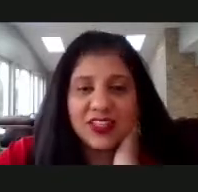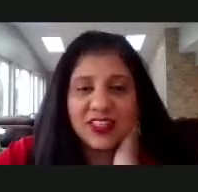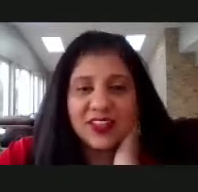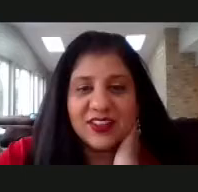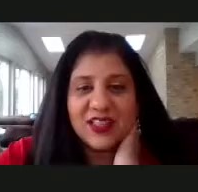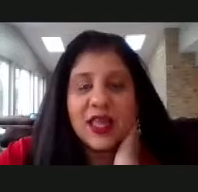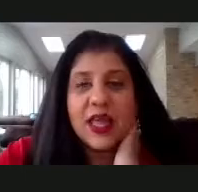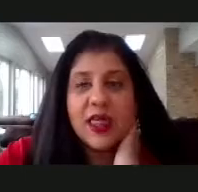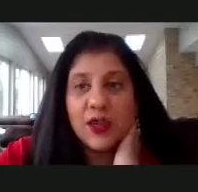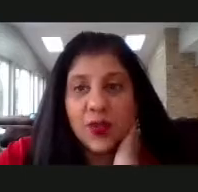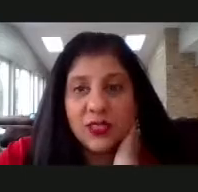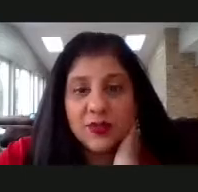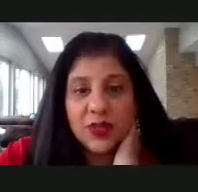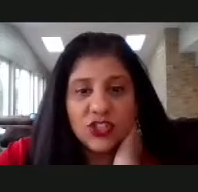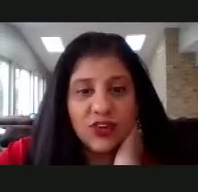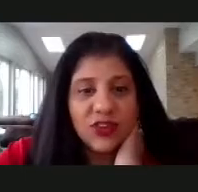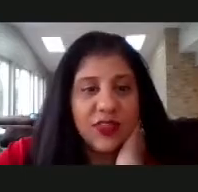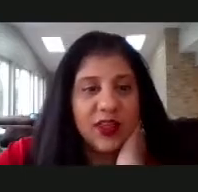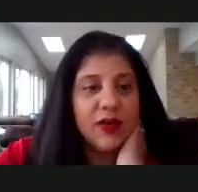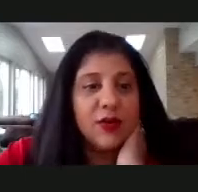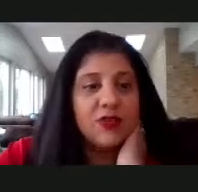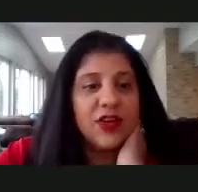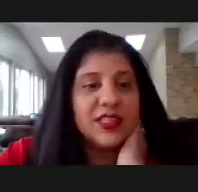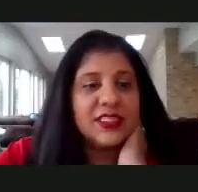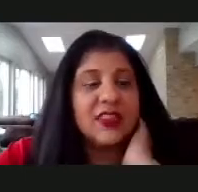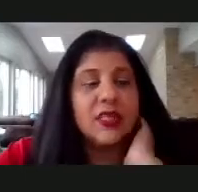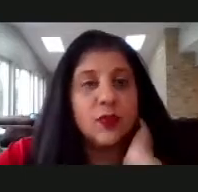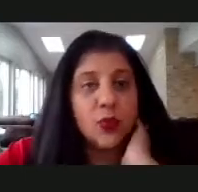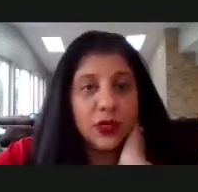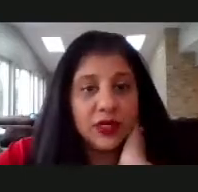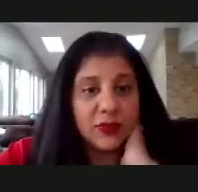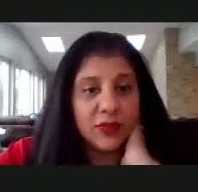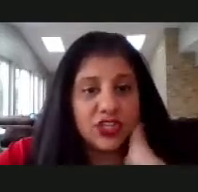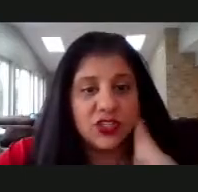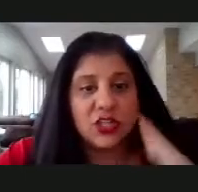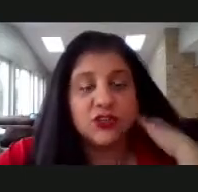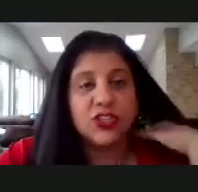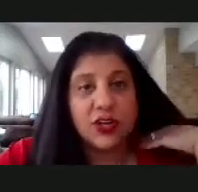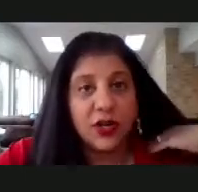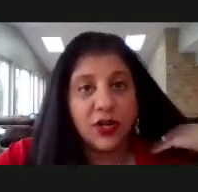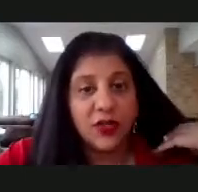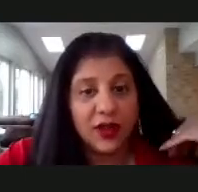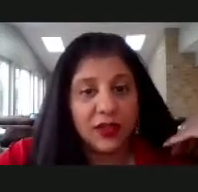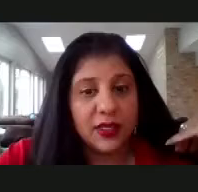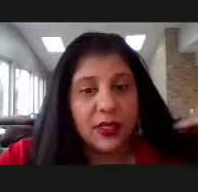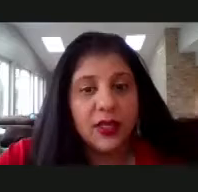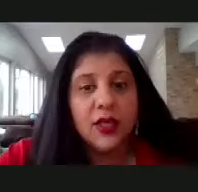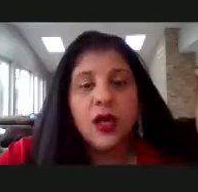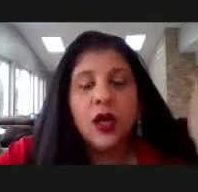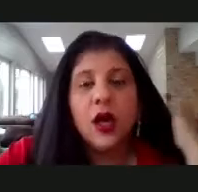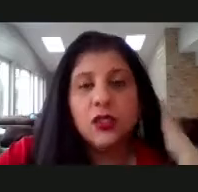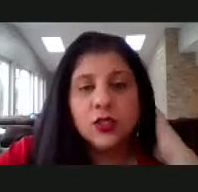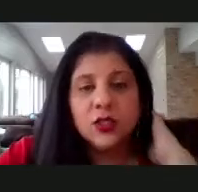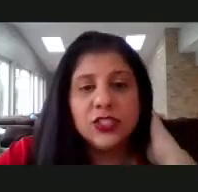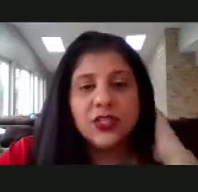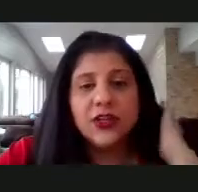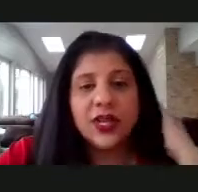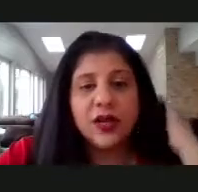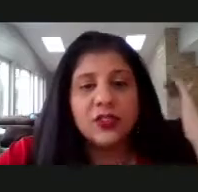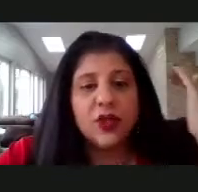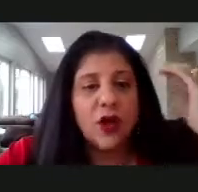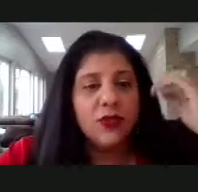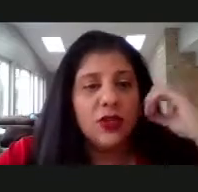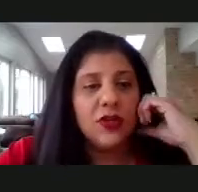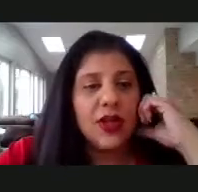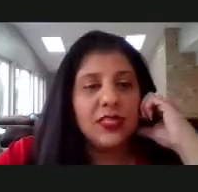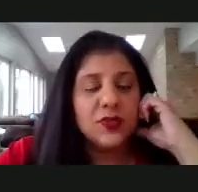our translators. They want to make sure that they are translating the important information that you're sharing correctly. Also, please turn your